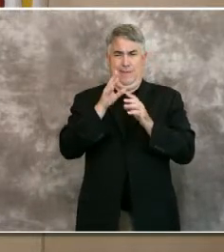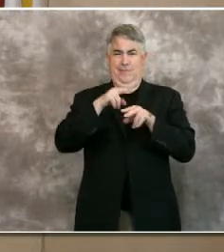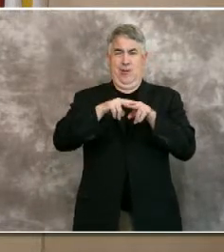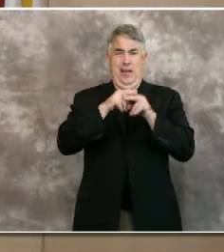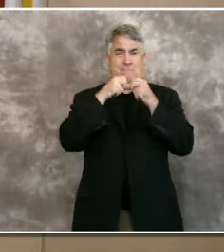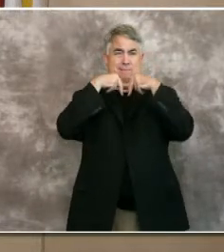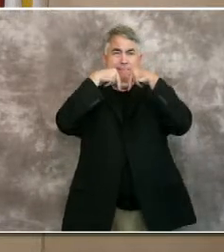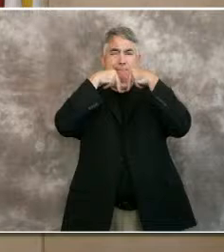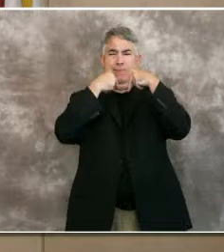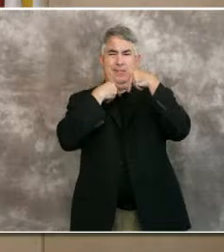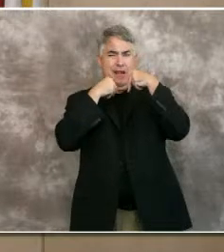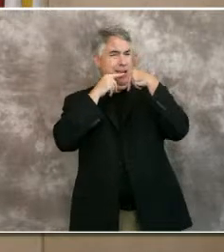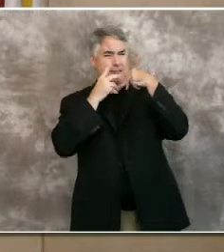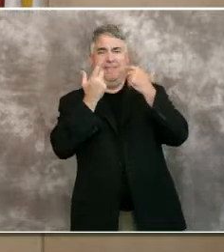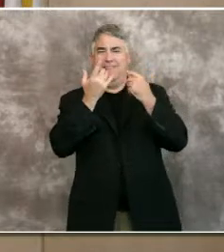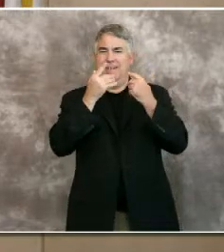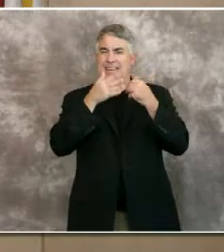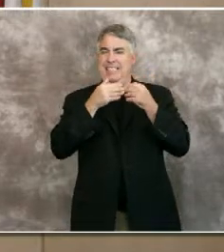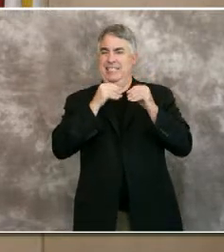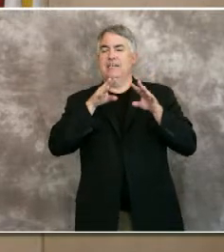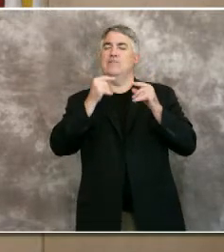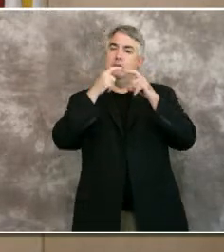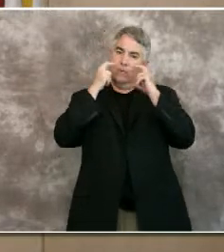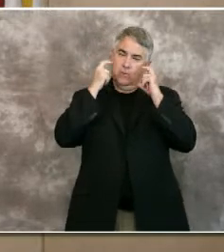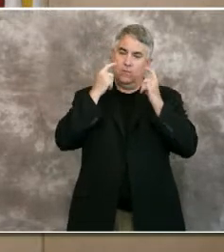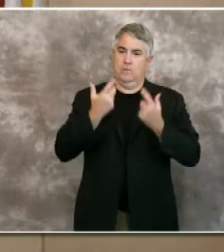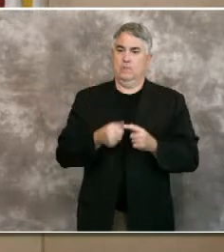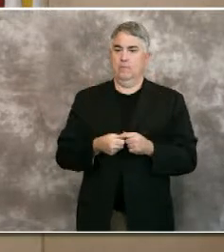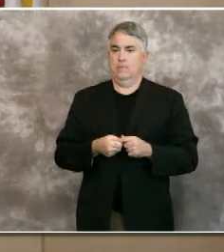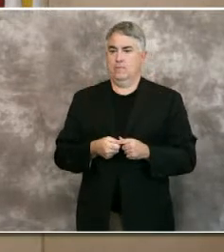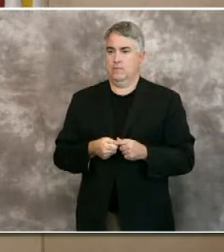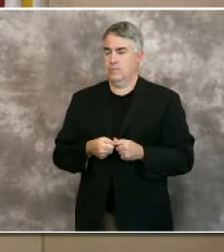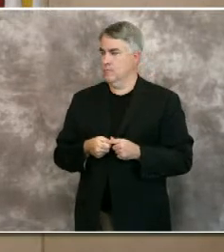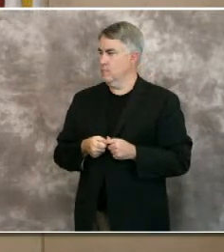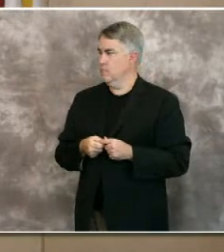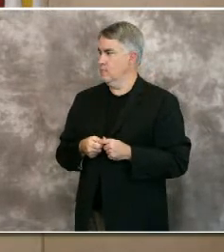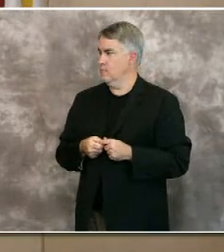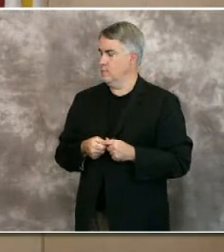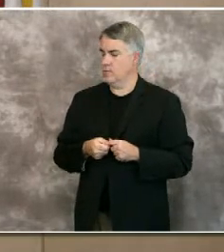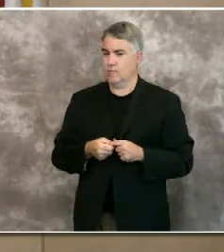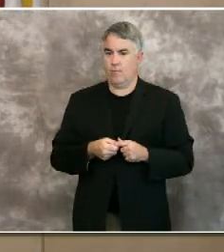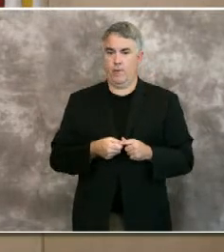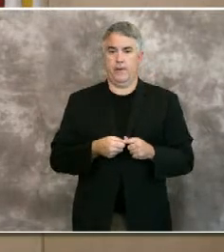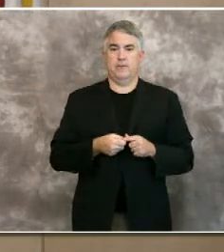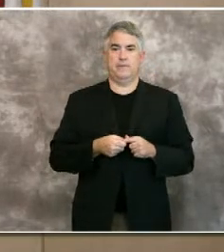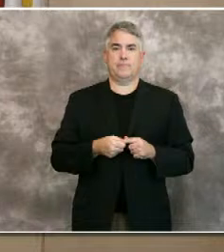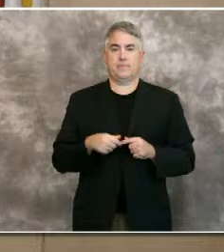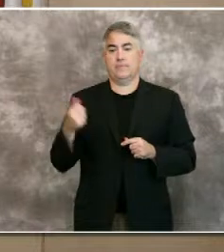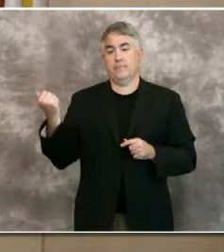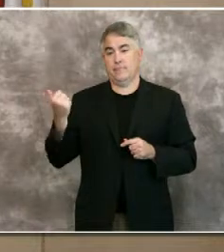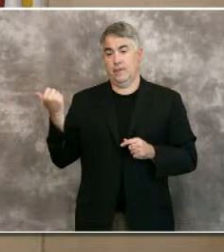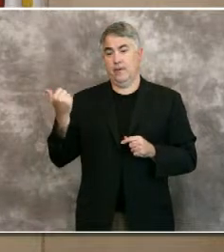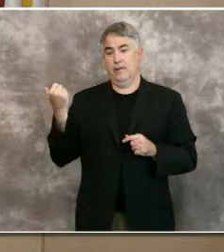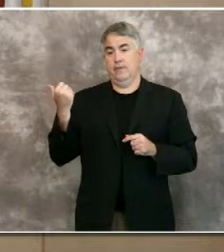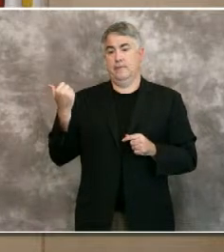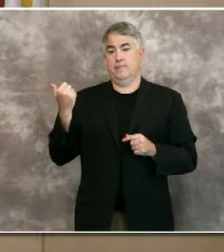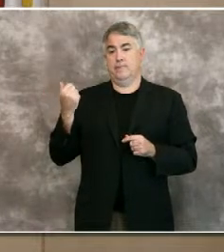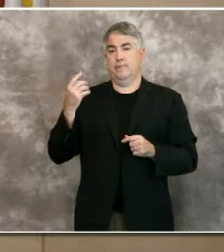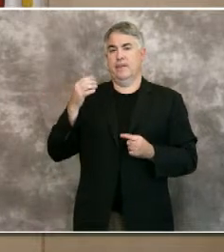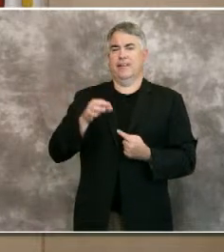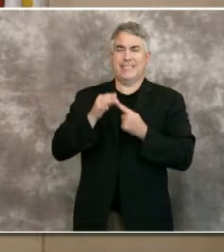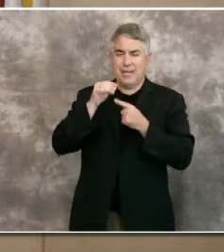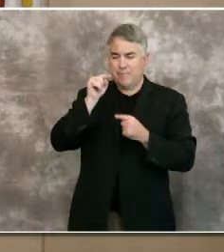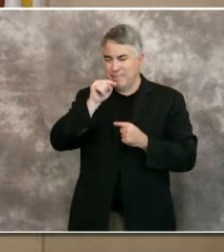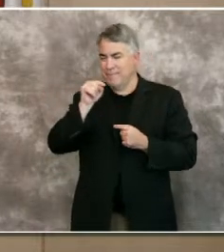not members of the same household or residence. There are also exceptions for certain individuals related